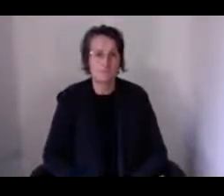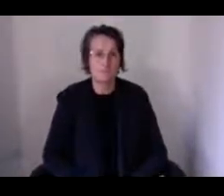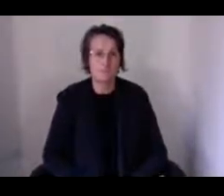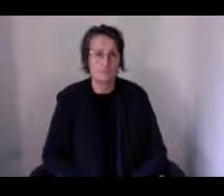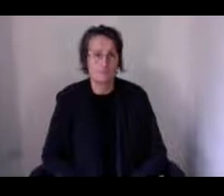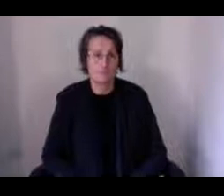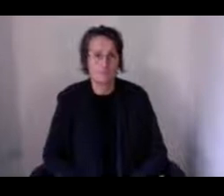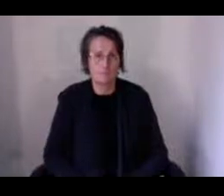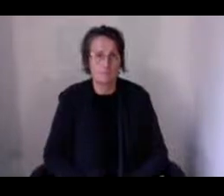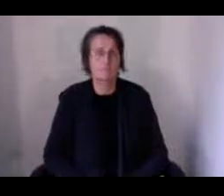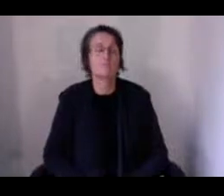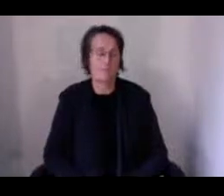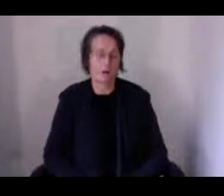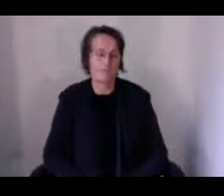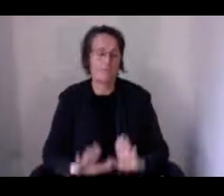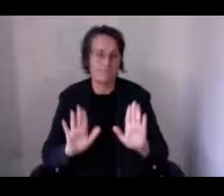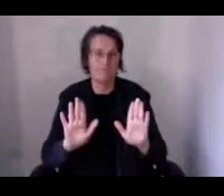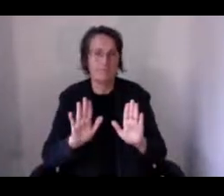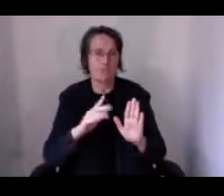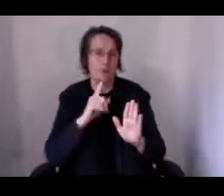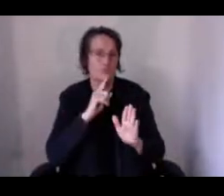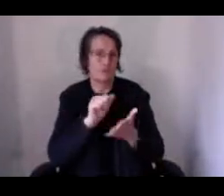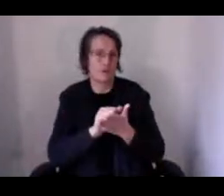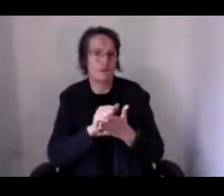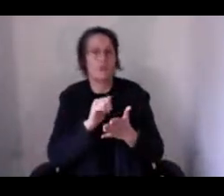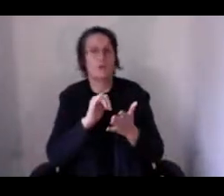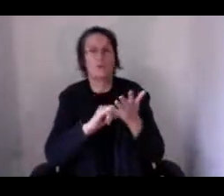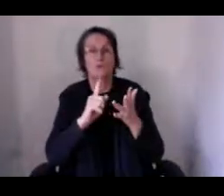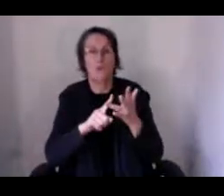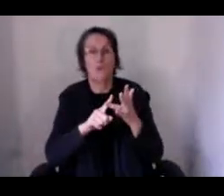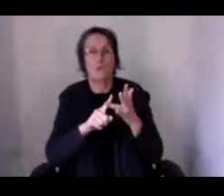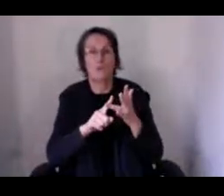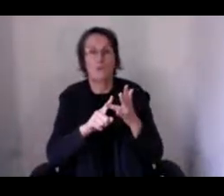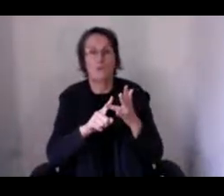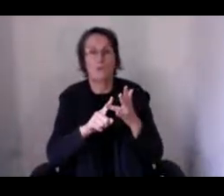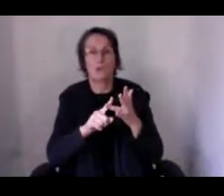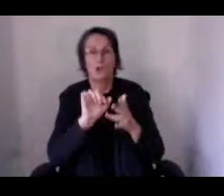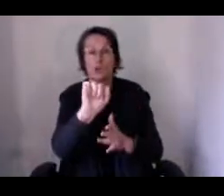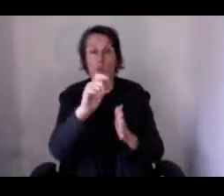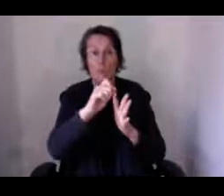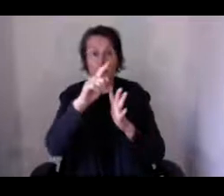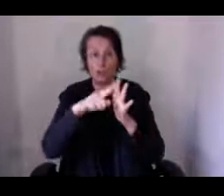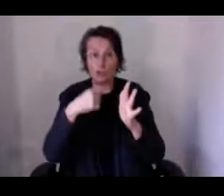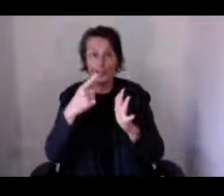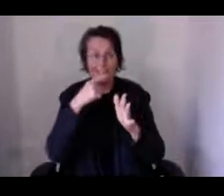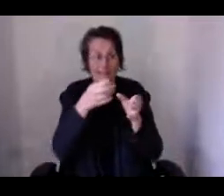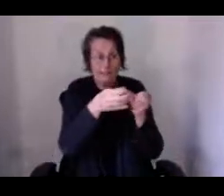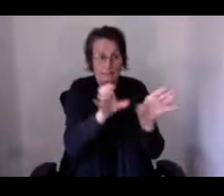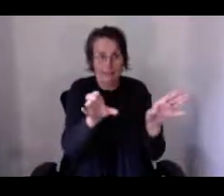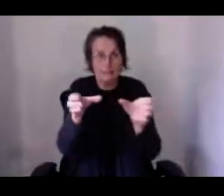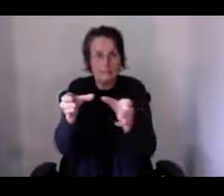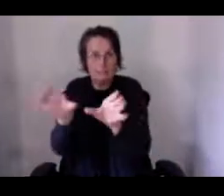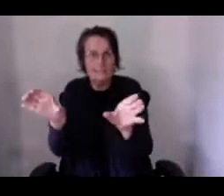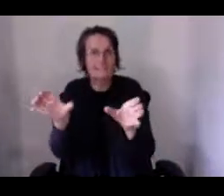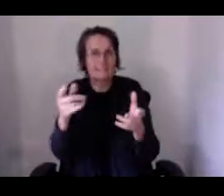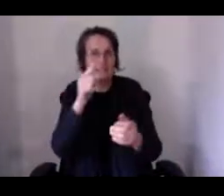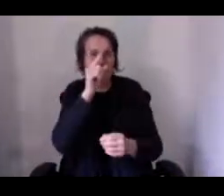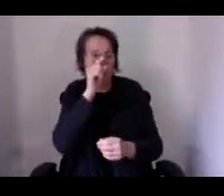Yes, correct. Okay, so Raymond is saying that is correct. So breaking your project down into, I